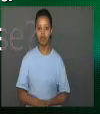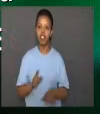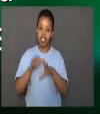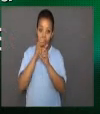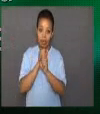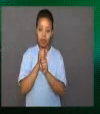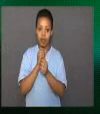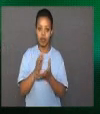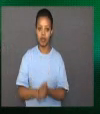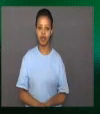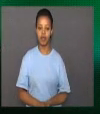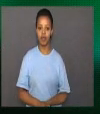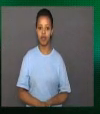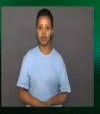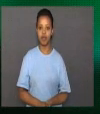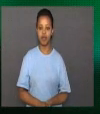Time's up.